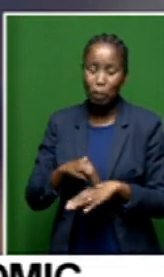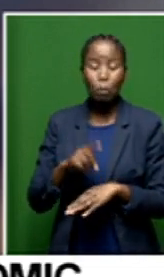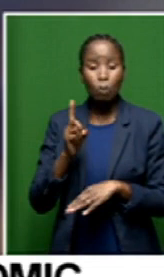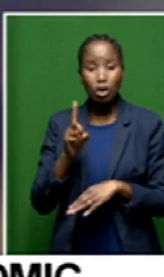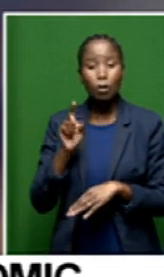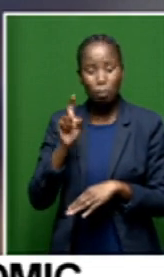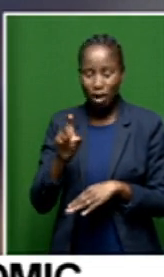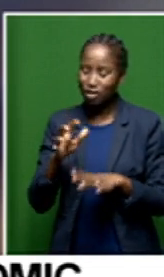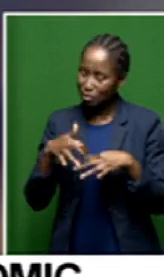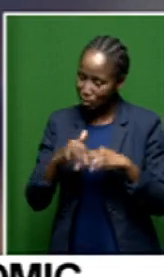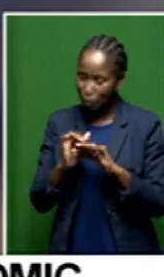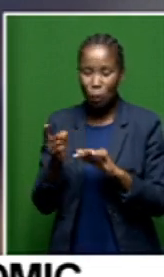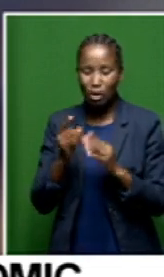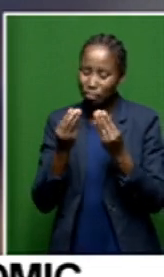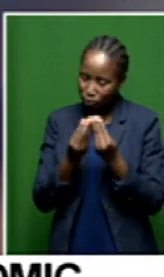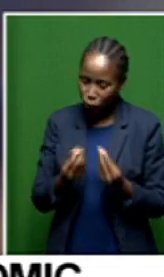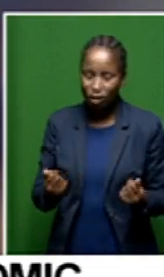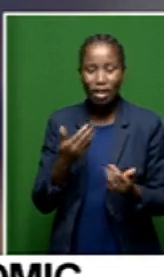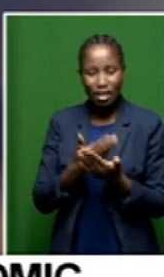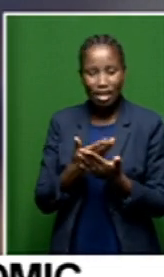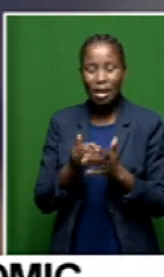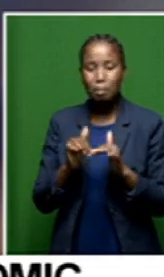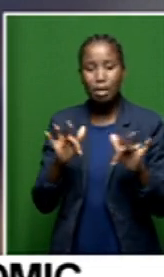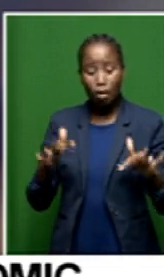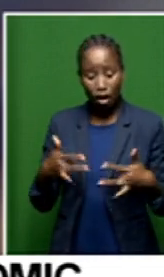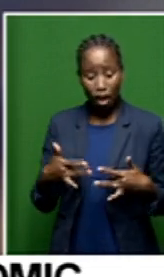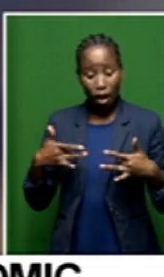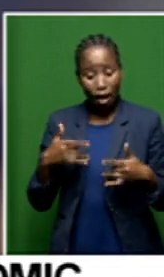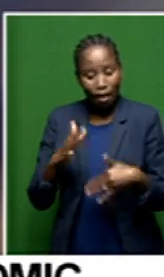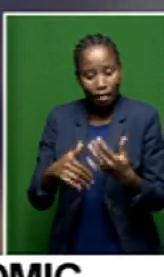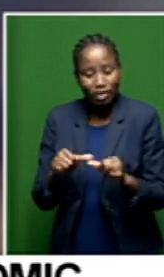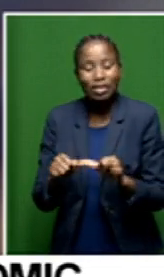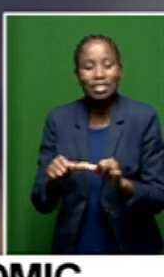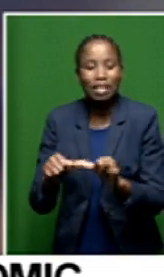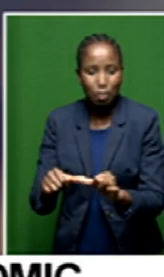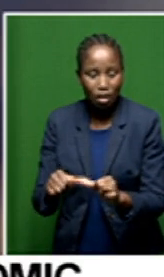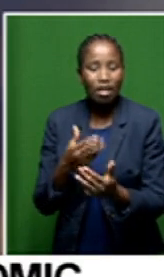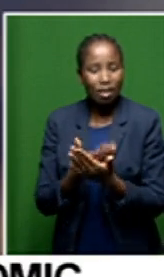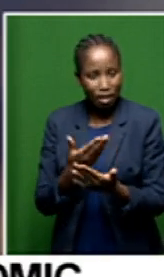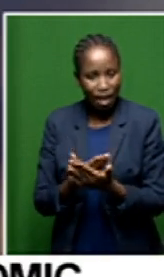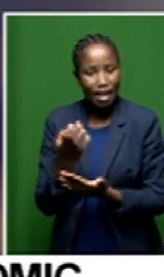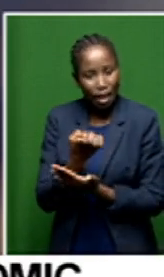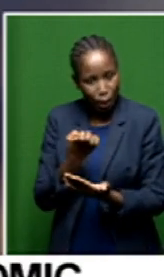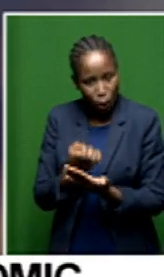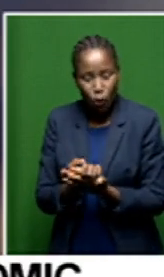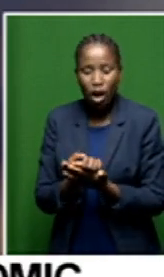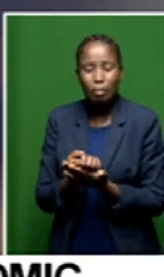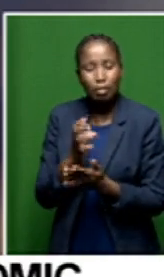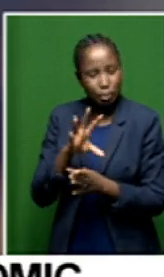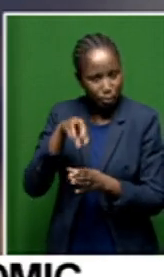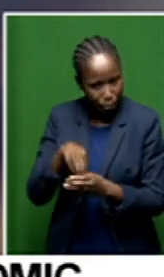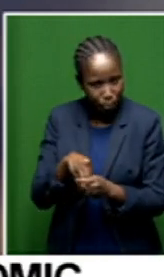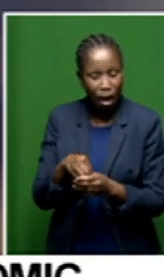create a sustainable base for people to have sustainable lives, and so to be able to express themselves economically, access